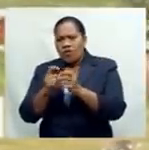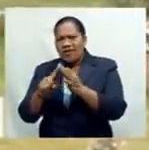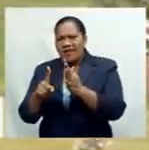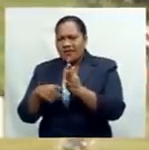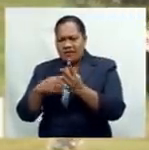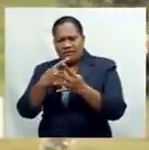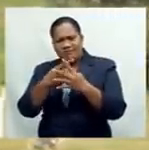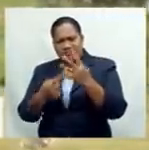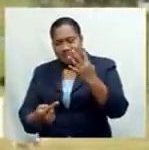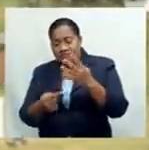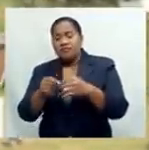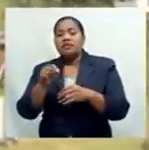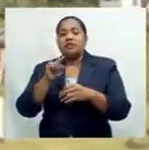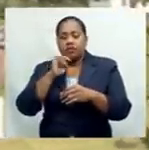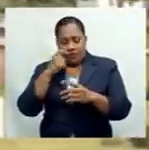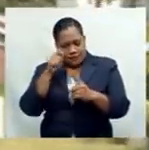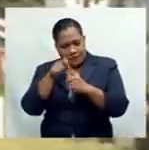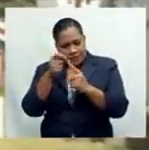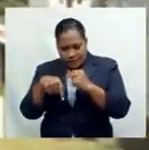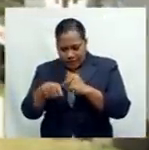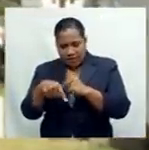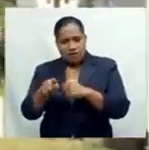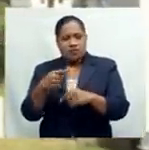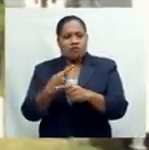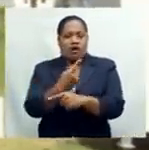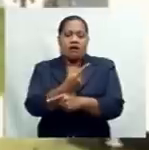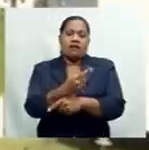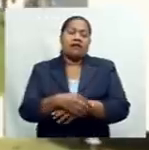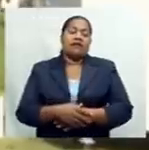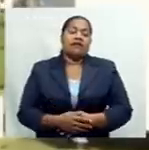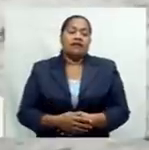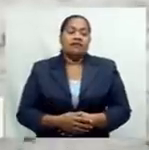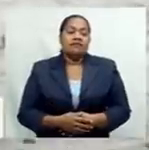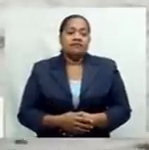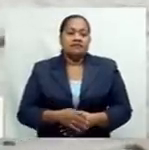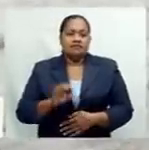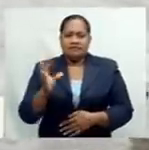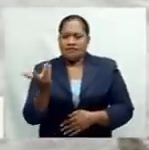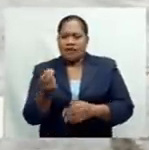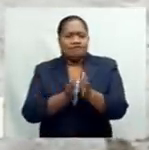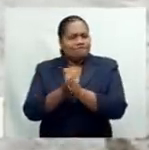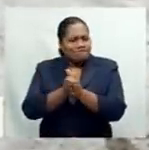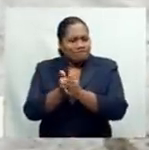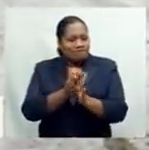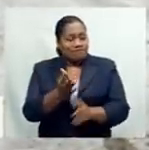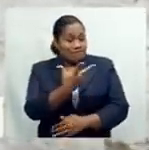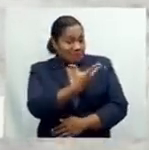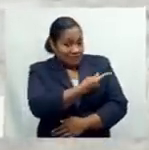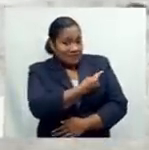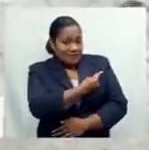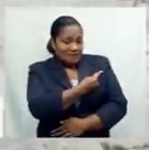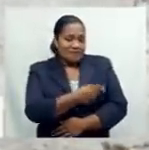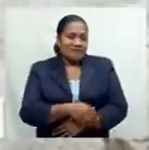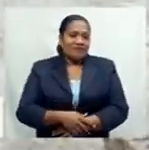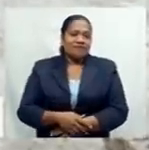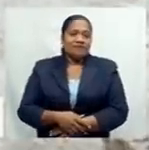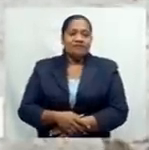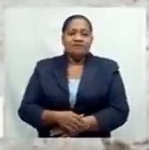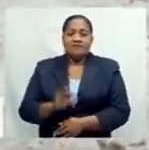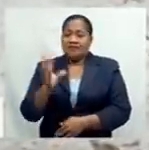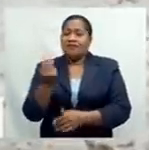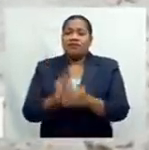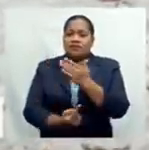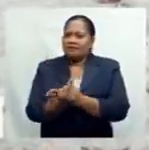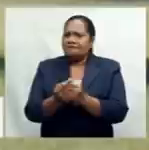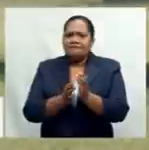Totoya, which will be targeted this week. They were so keen to get vaccinated that they actually are here to took a fiberglass protest that